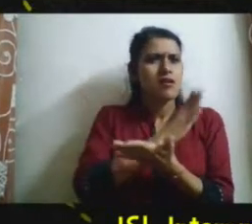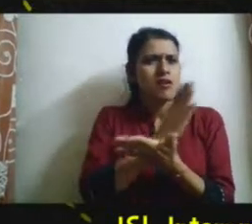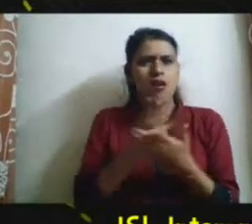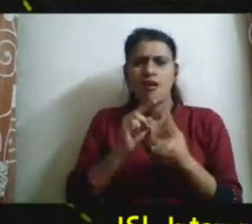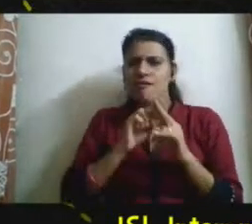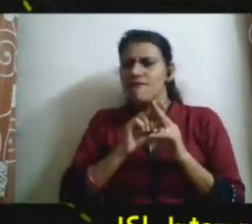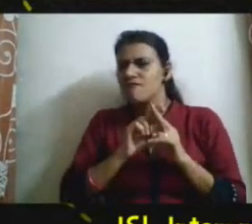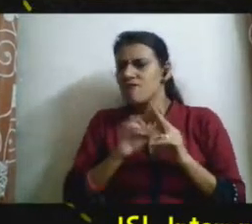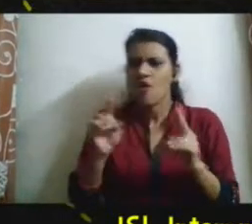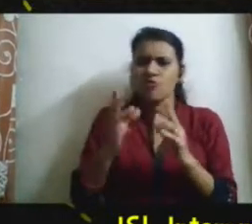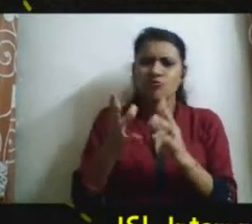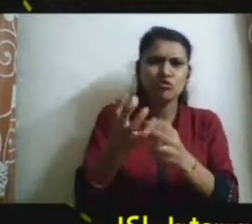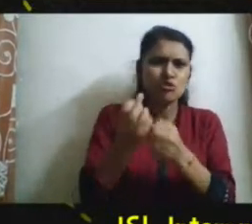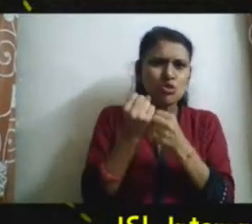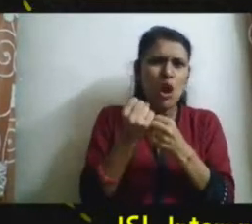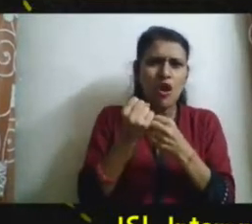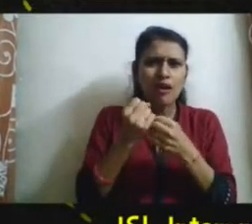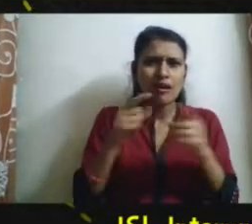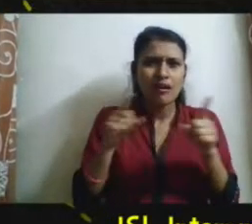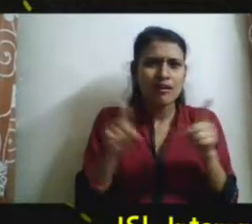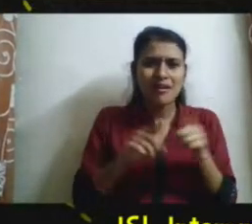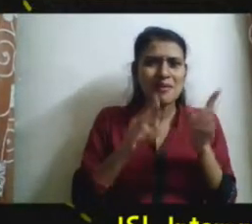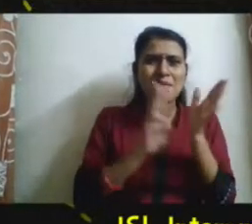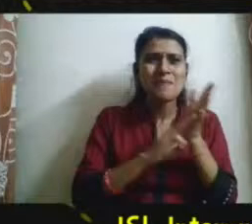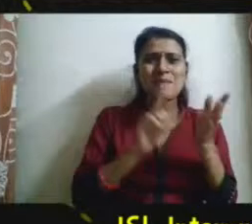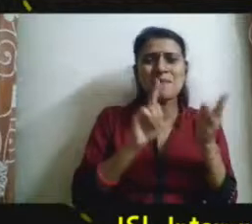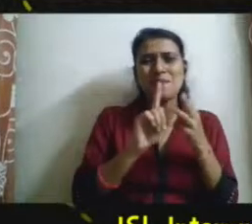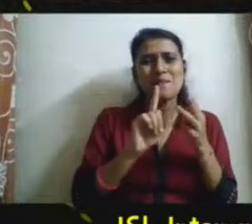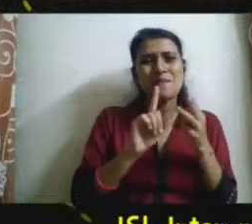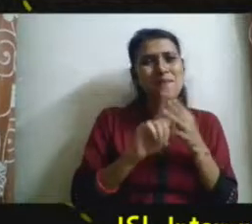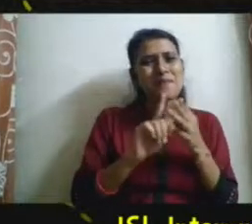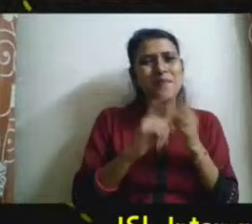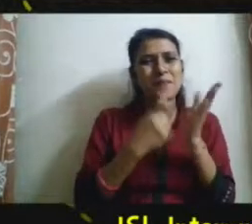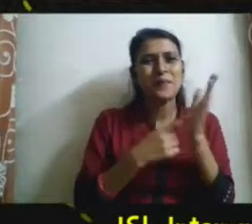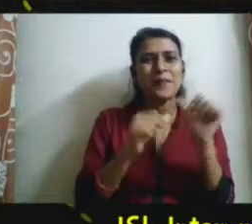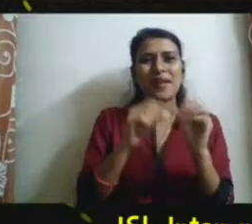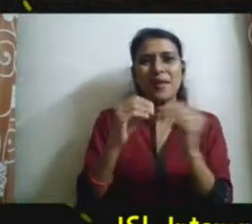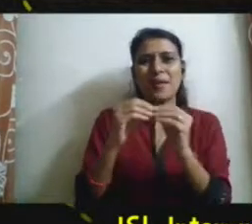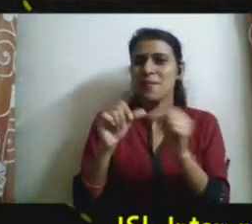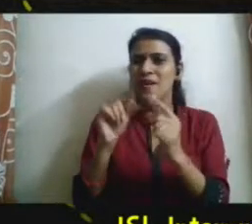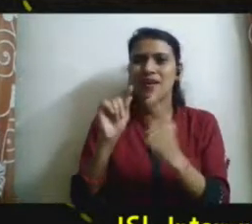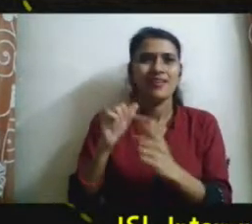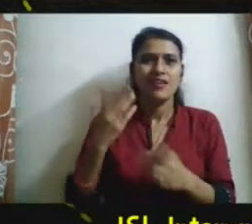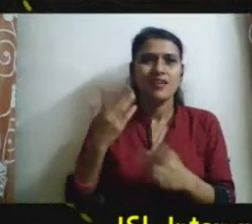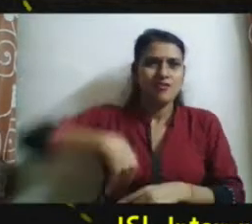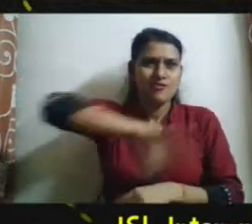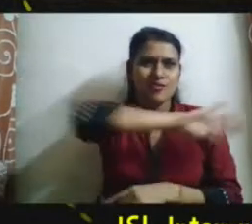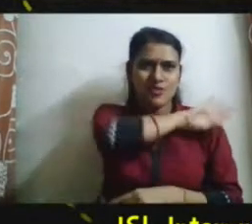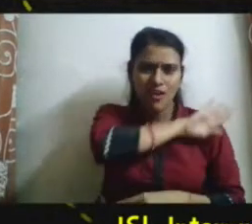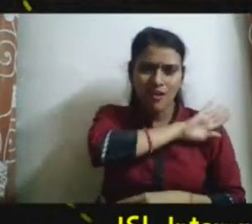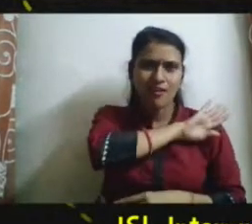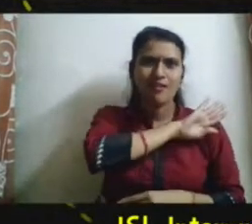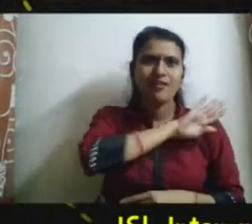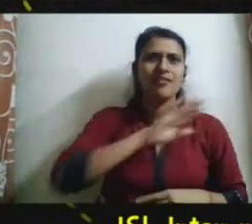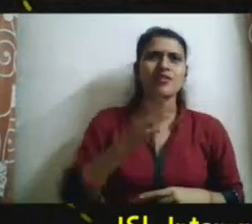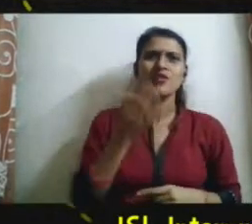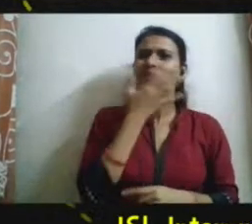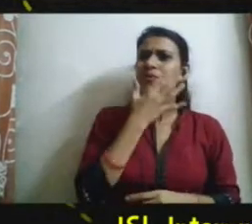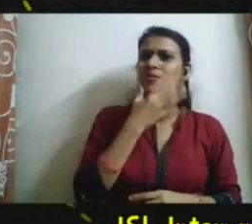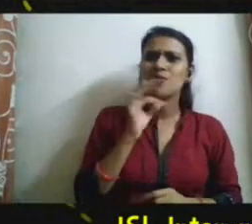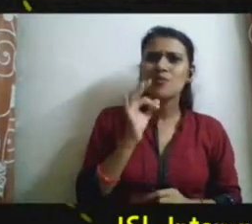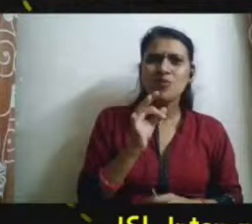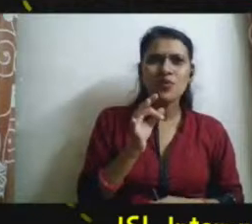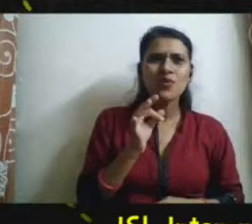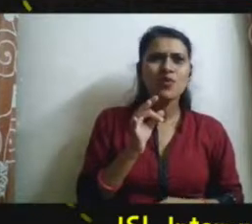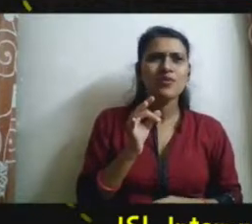In fact, doing the thing you said that Mirabai does, but I don't think I can do it. Wearing a sari, beautiful, but not